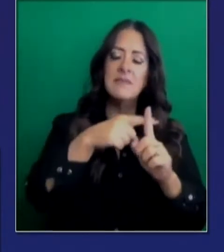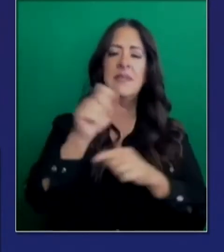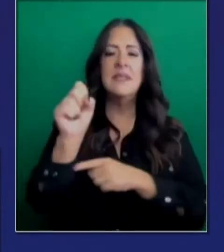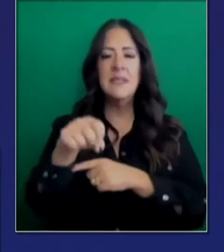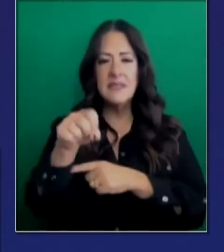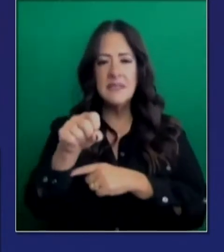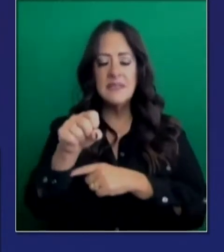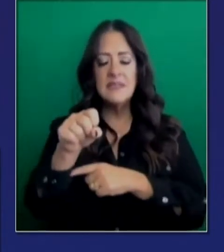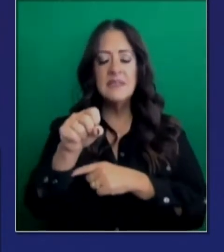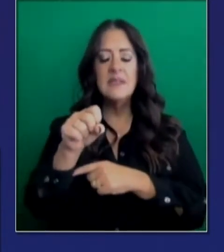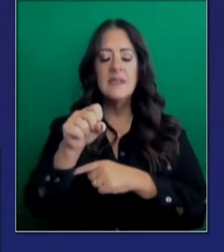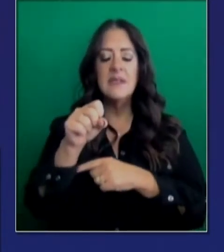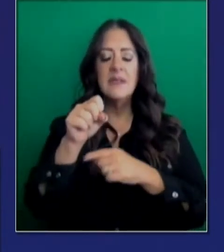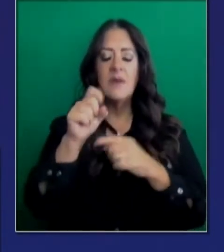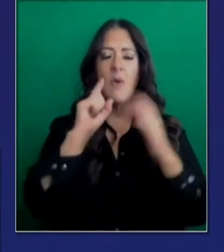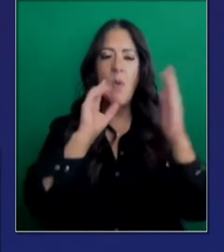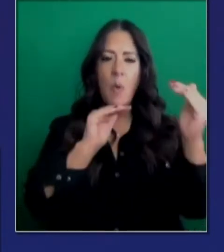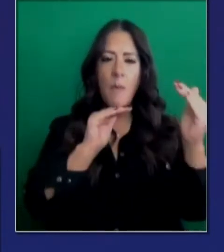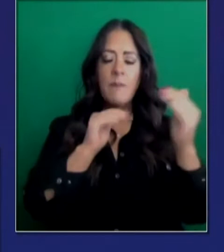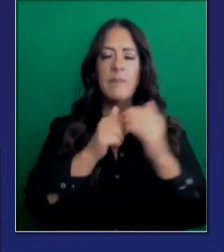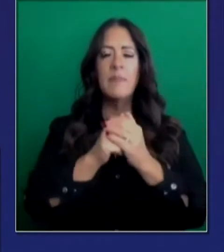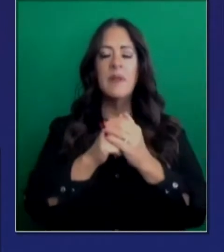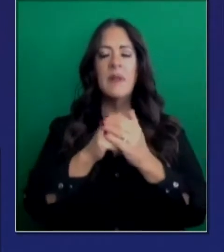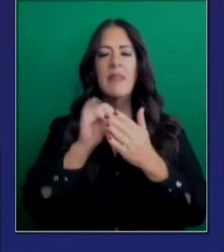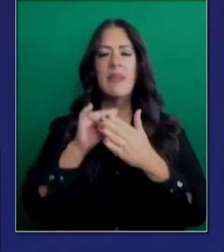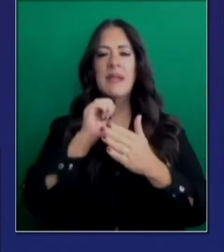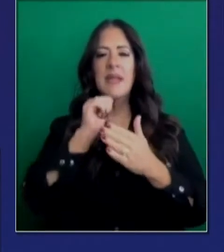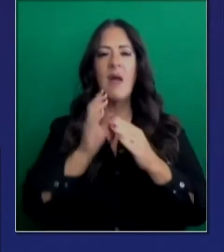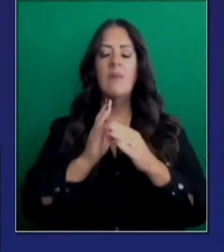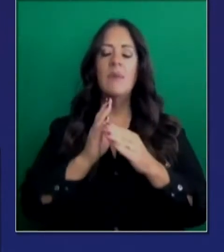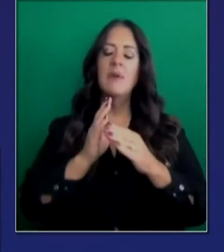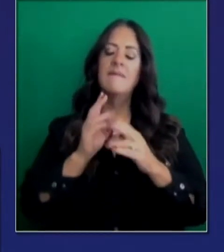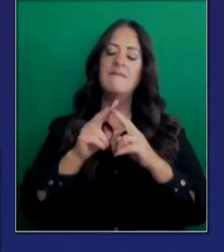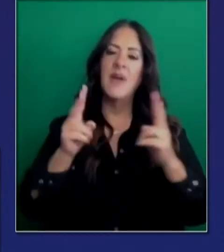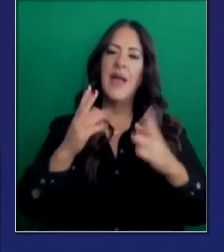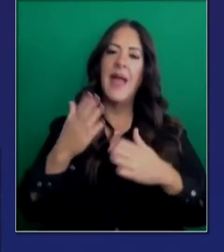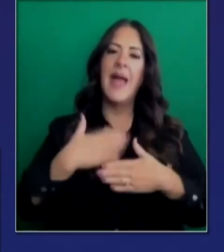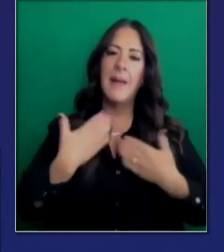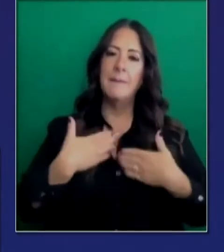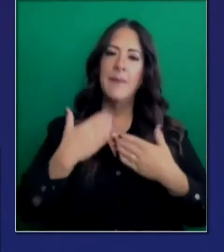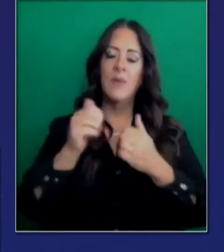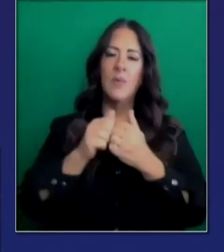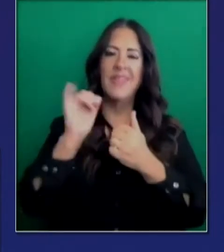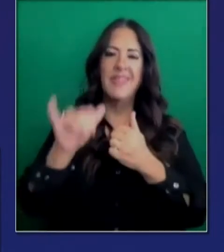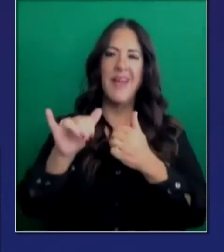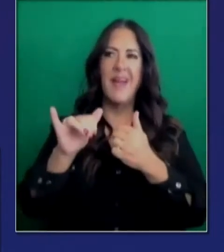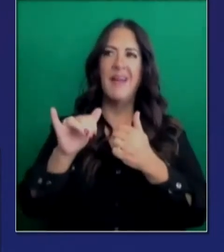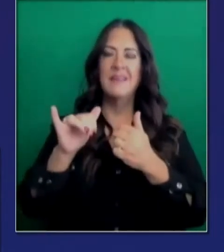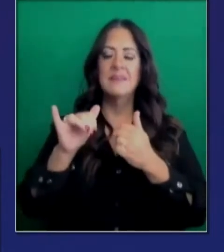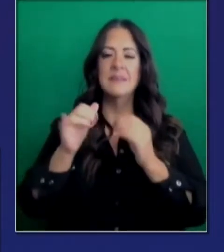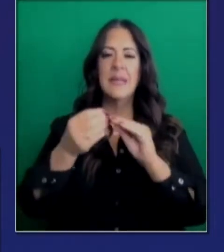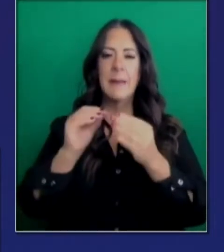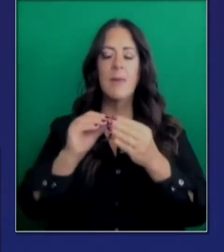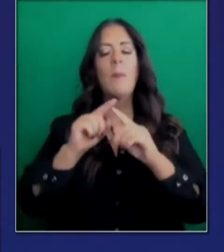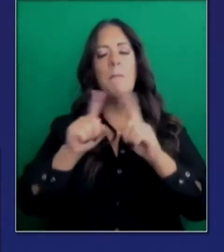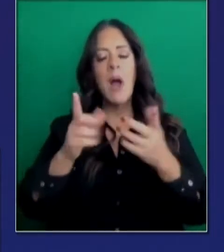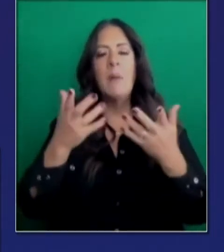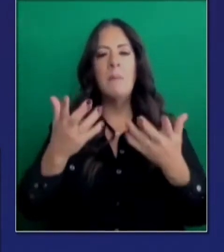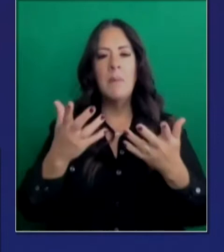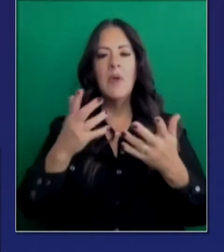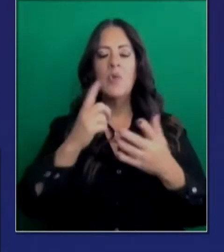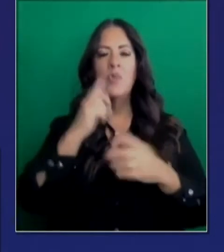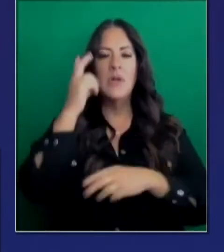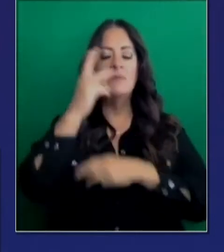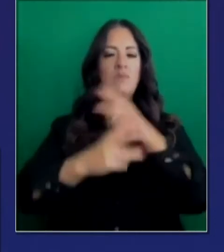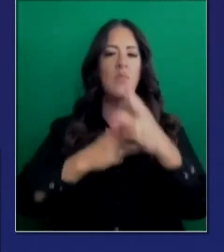express why we're not overly enthusiastic about that as it relates to the reality and expectation of the reality that